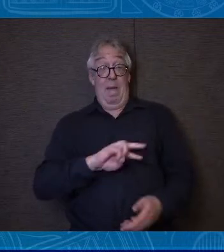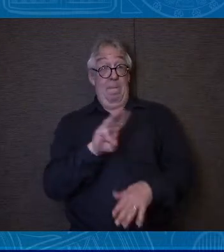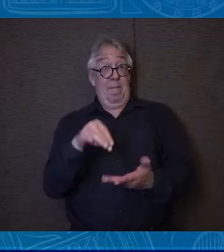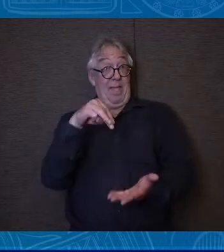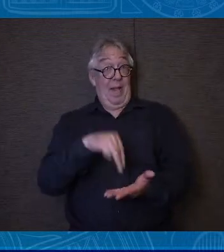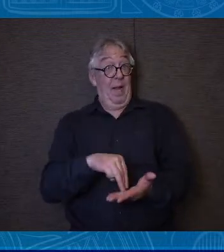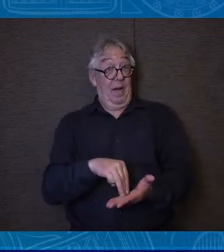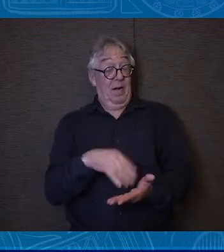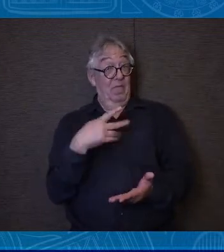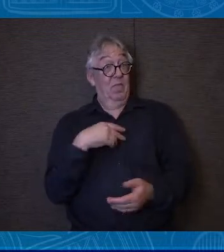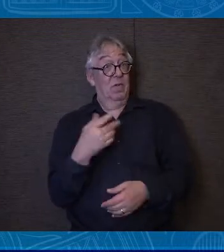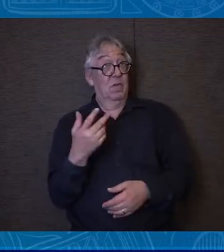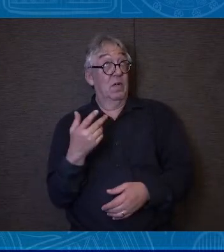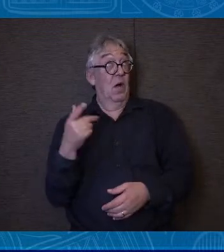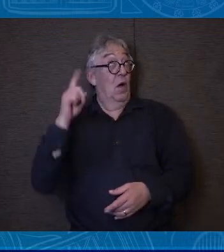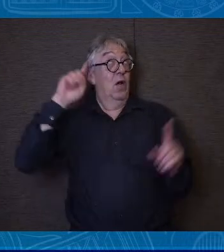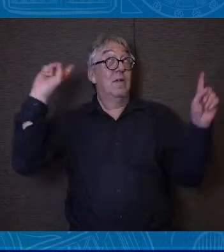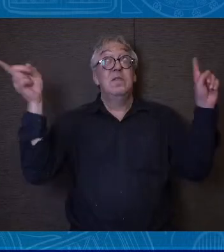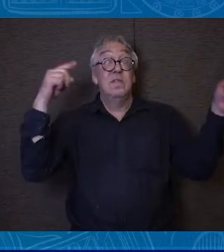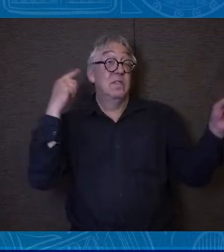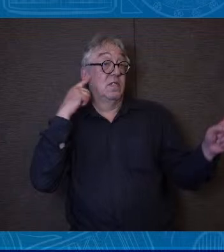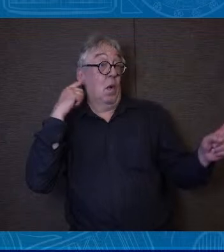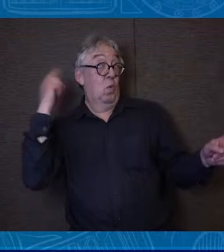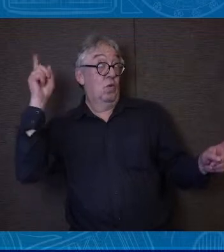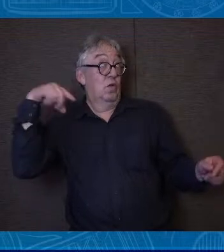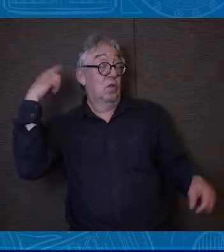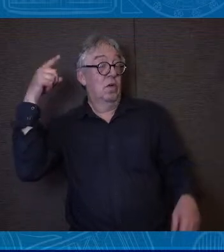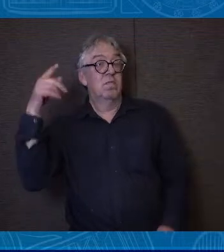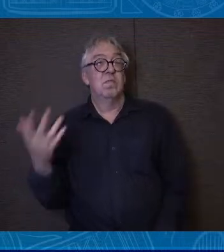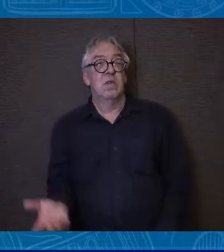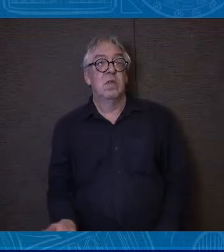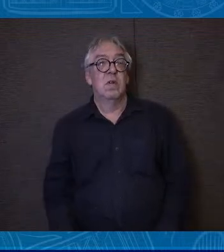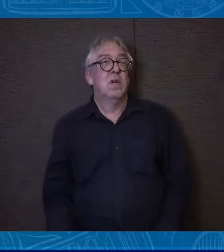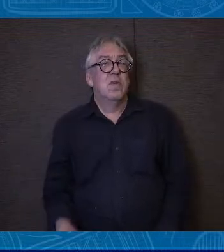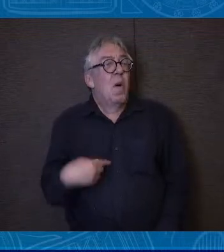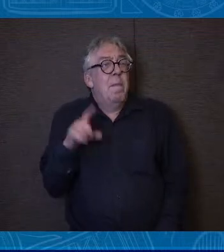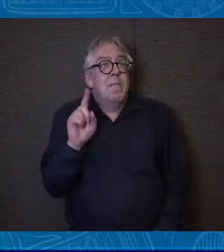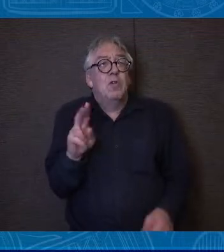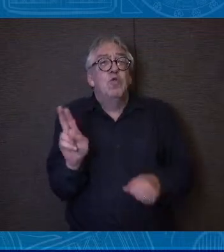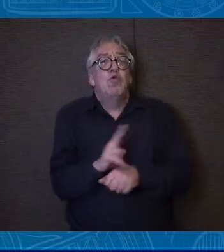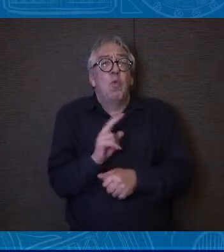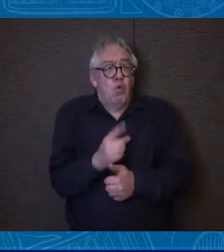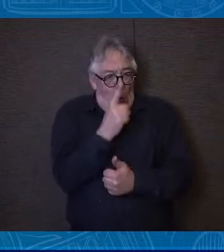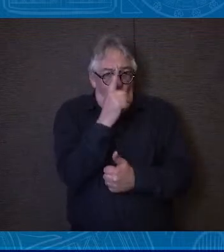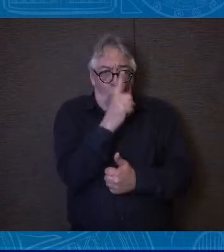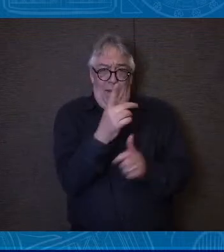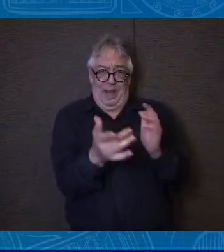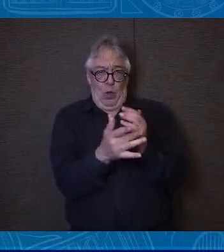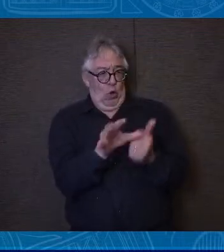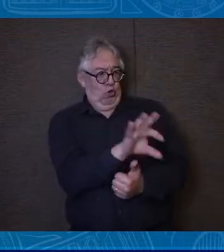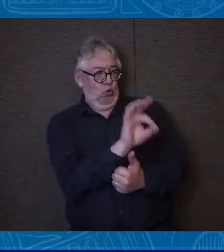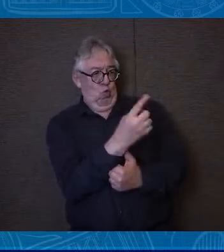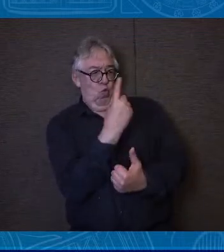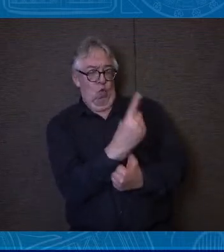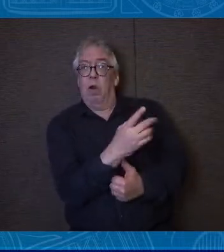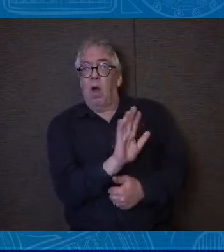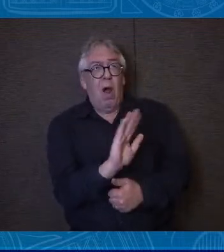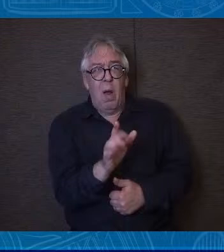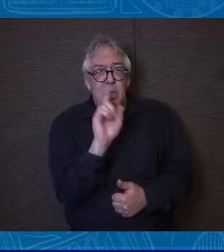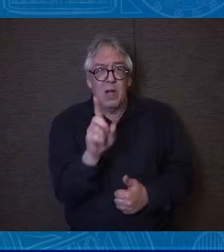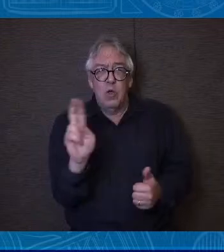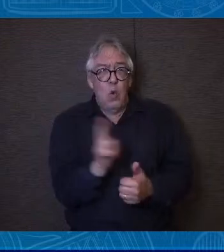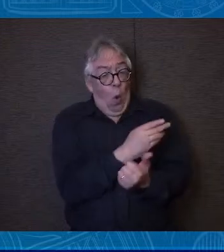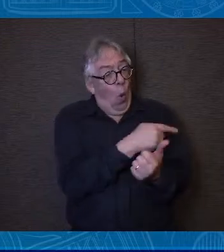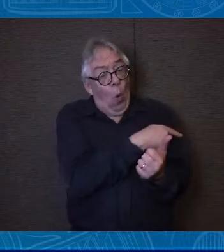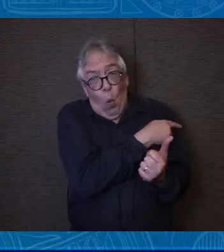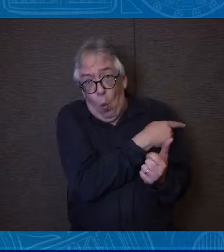that, we cannot simply rely on digital technologies, but leverage on every single possible means to alert